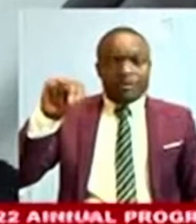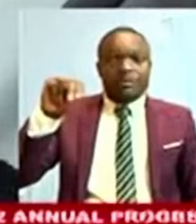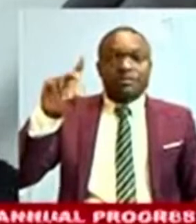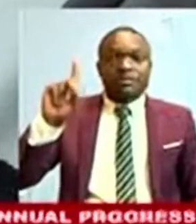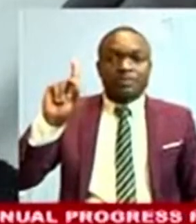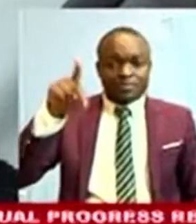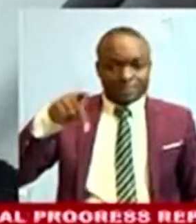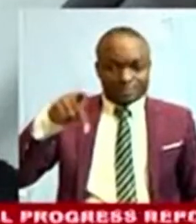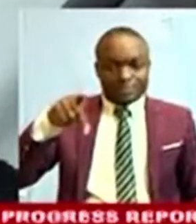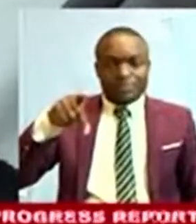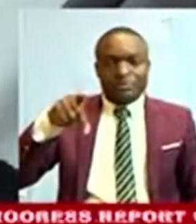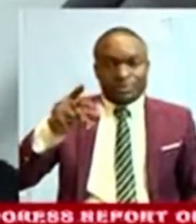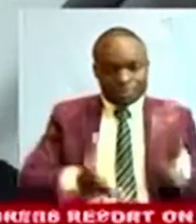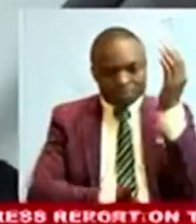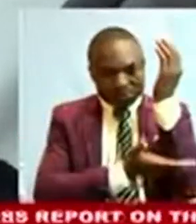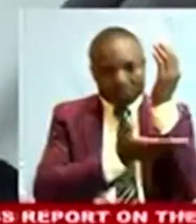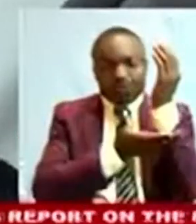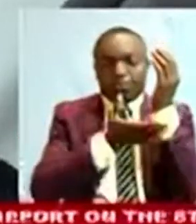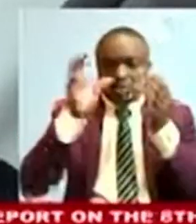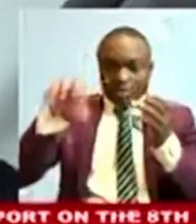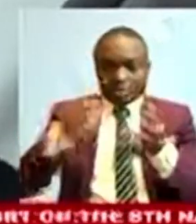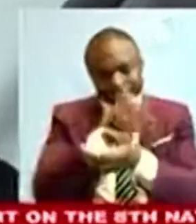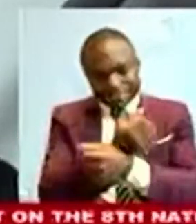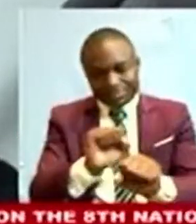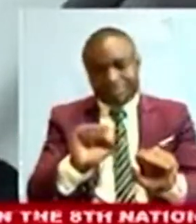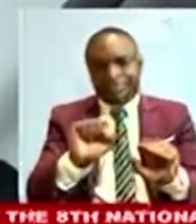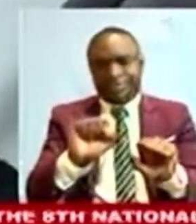indicators. Director.